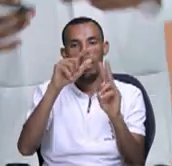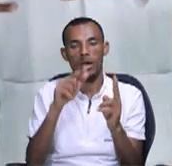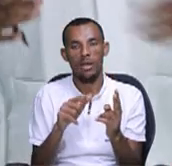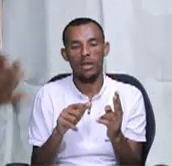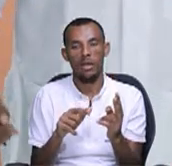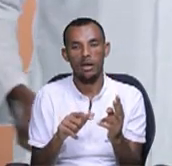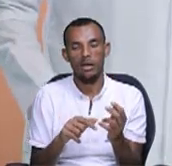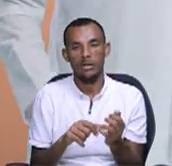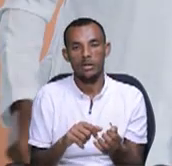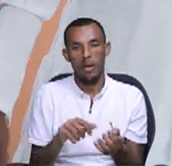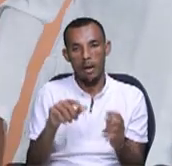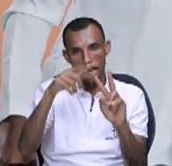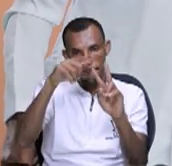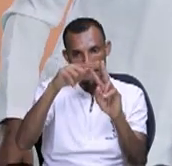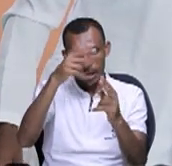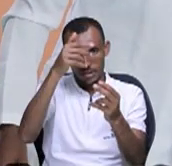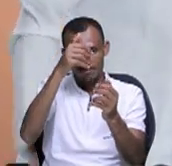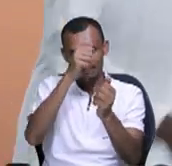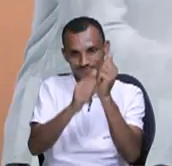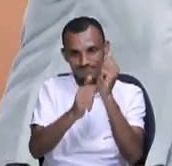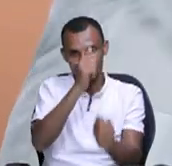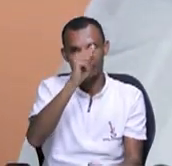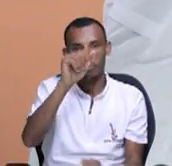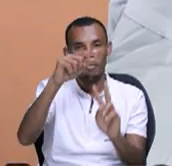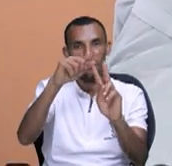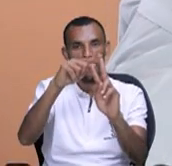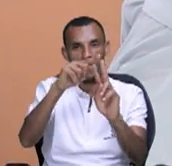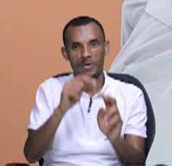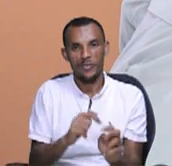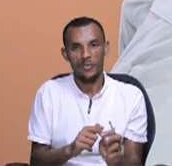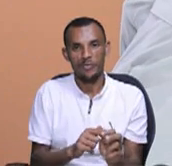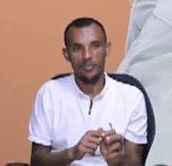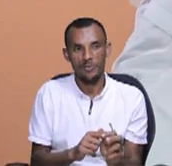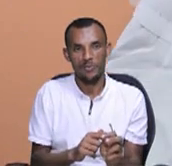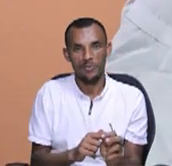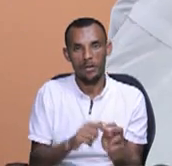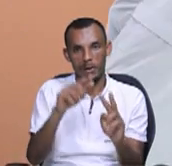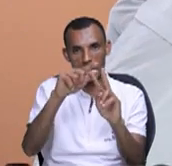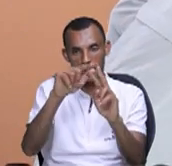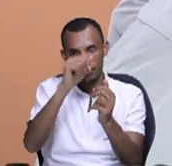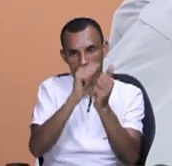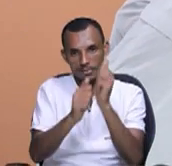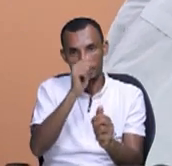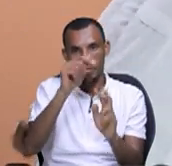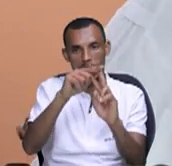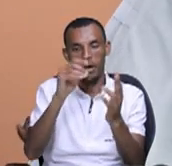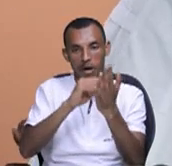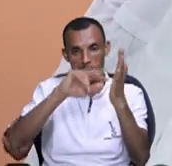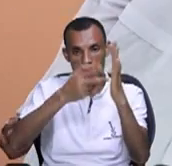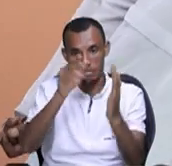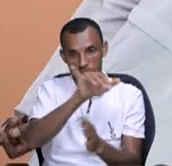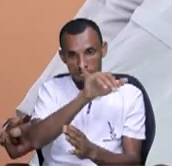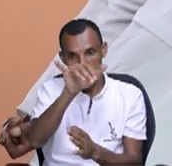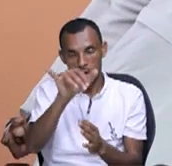Here pi is cancelled by pi. Pi is cancelled by pi. Therefore, this means the same as